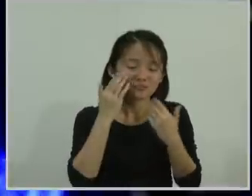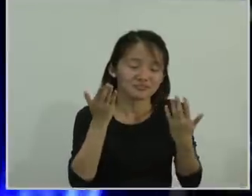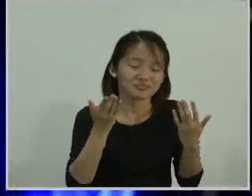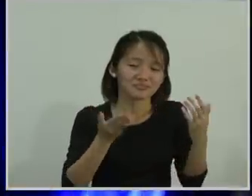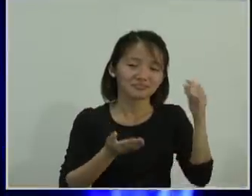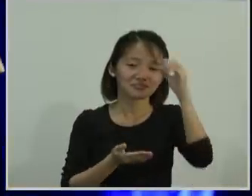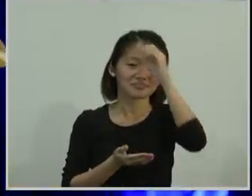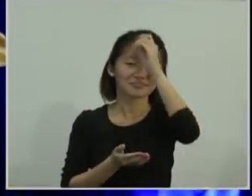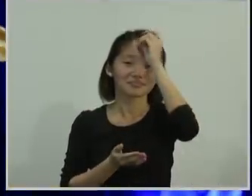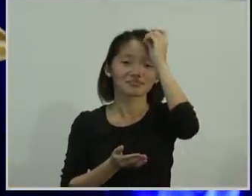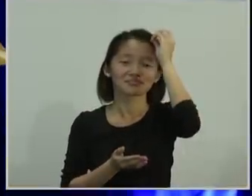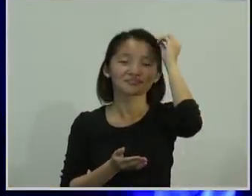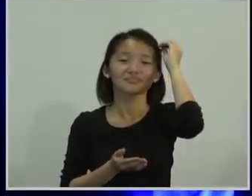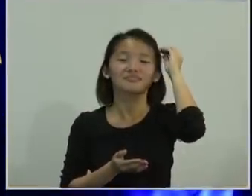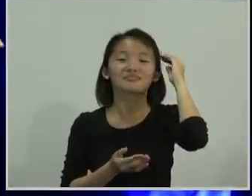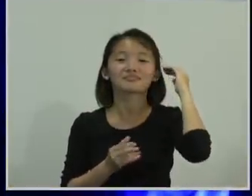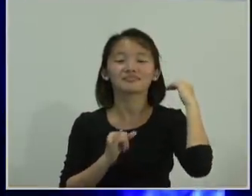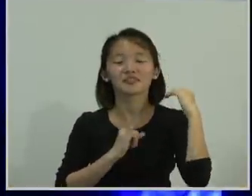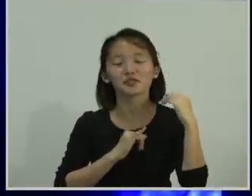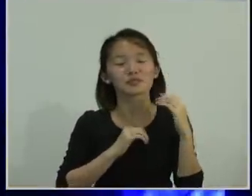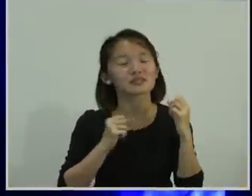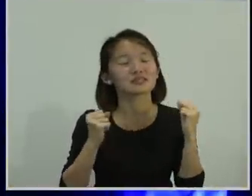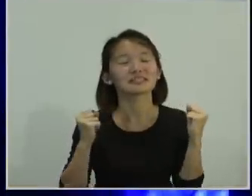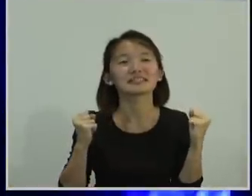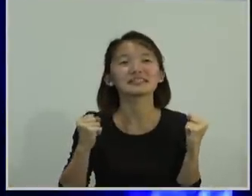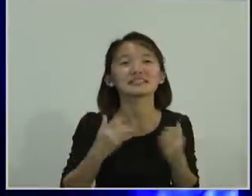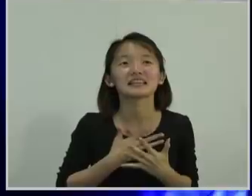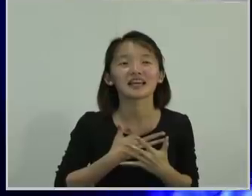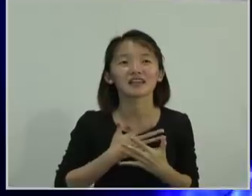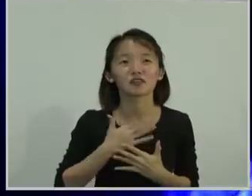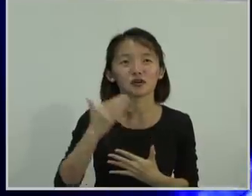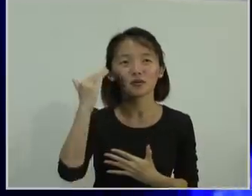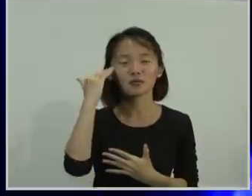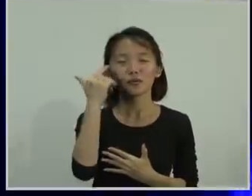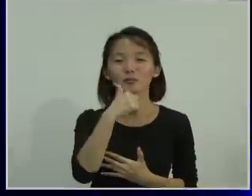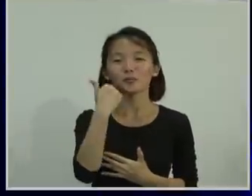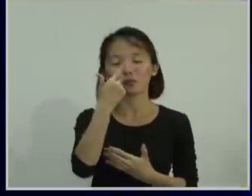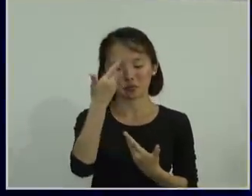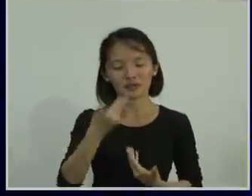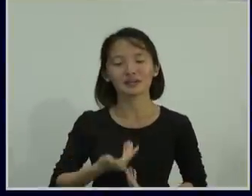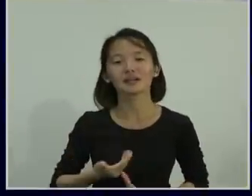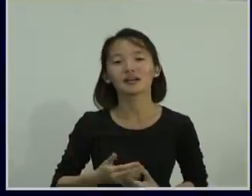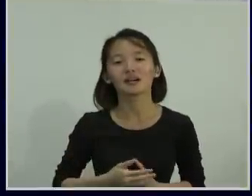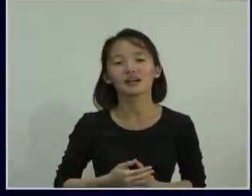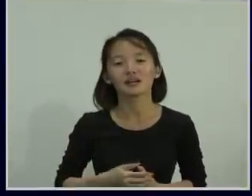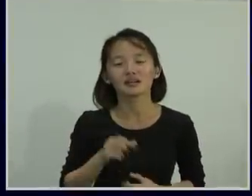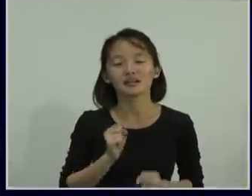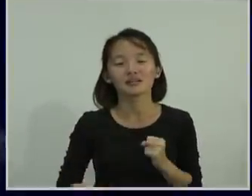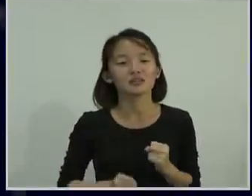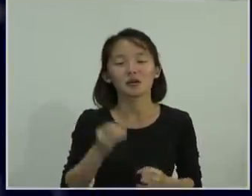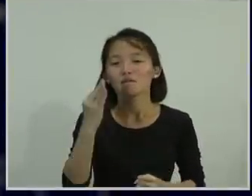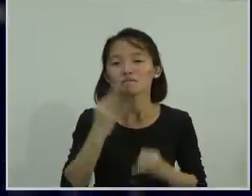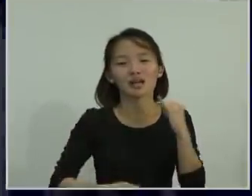I was very afraid of knowing. And finally, in my desperation, I cried out to